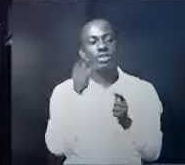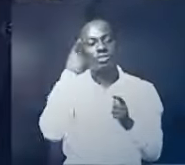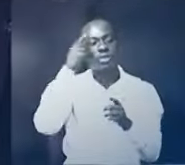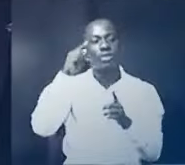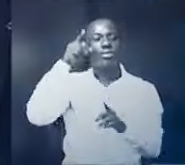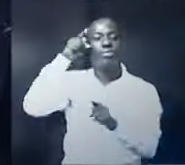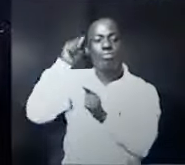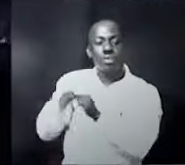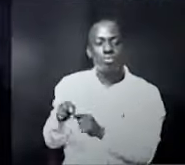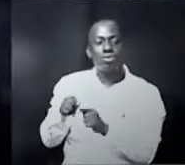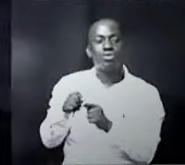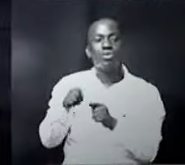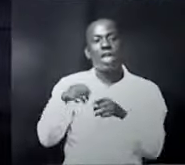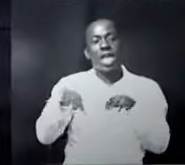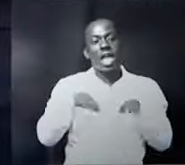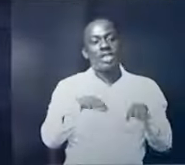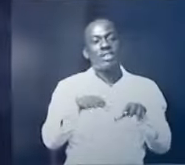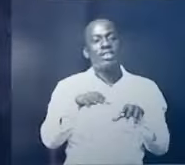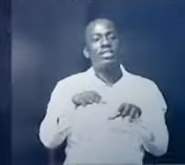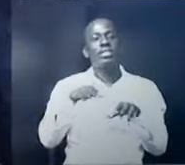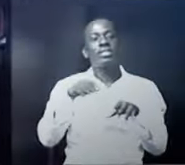the society.